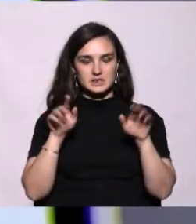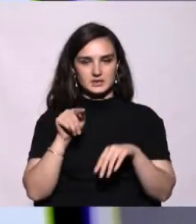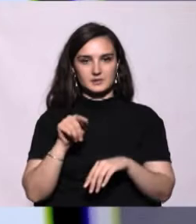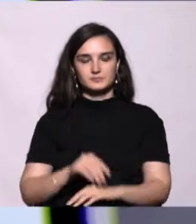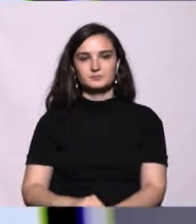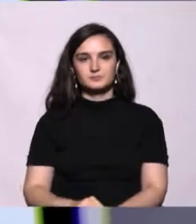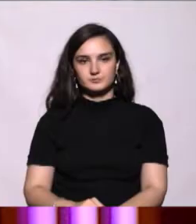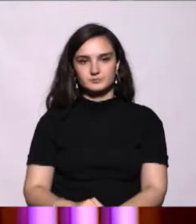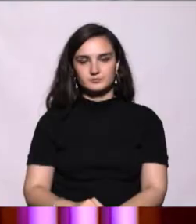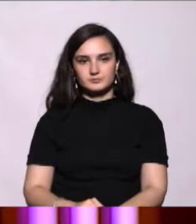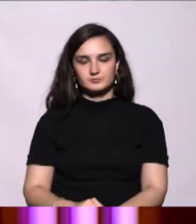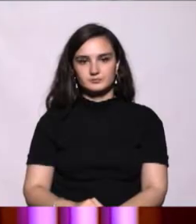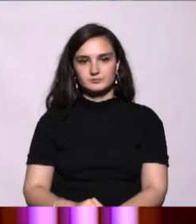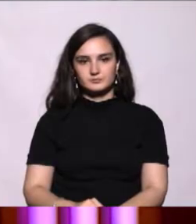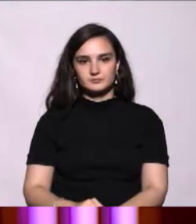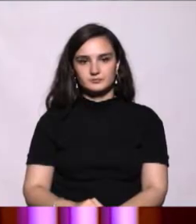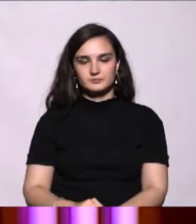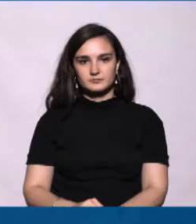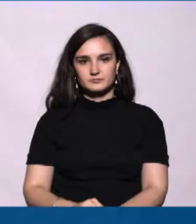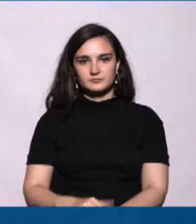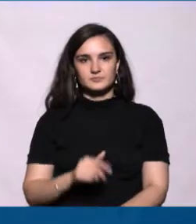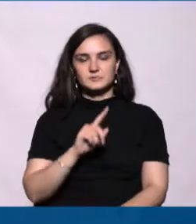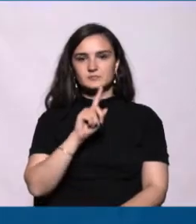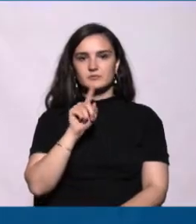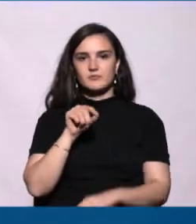Insect. What letter does insect start with?